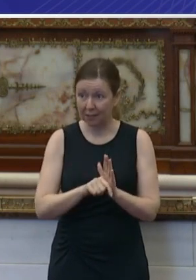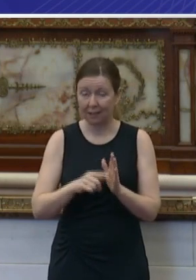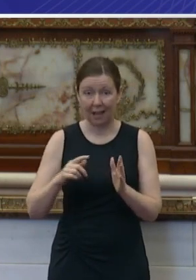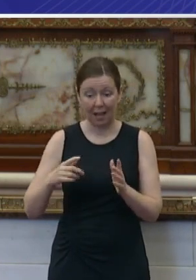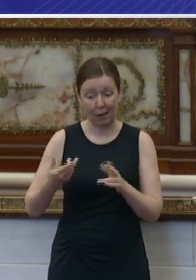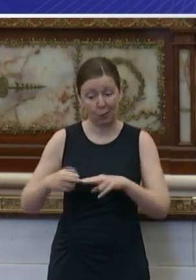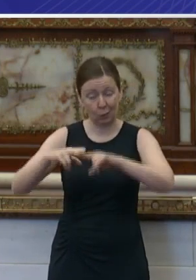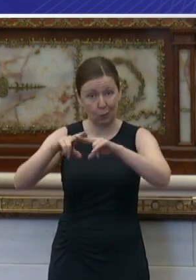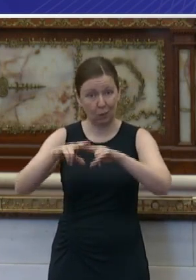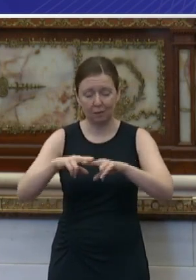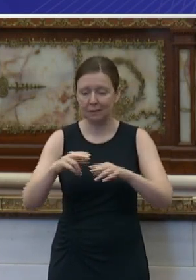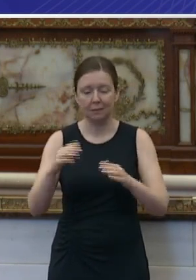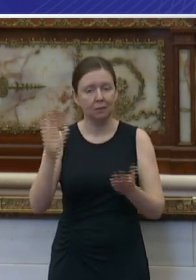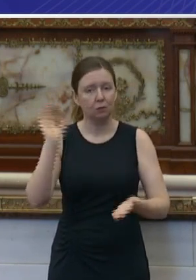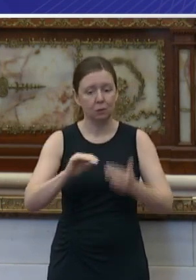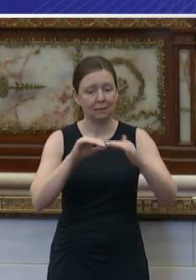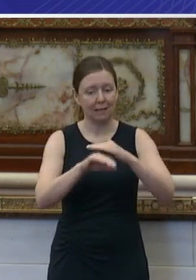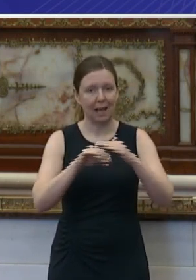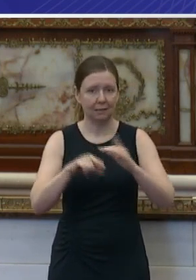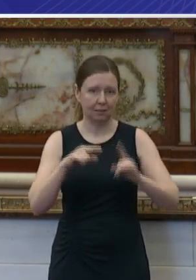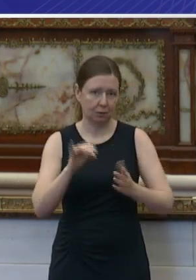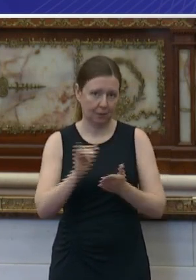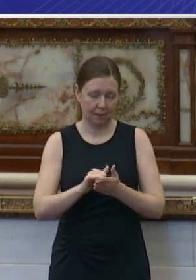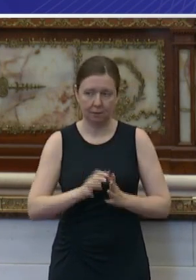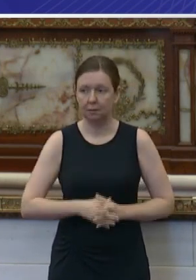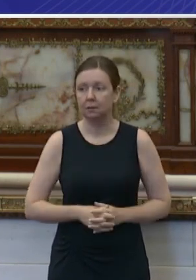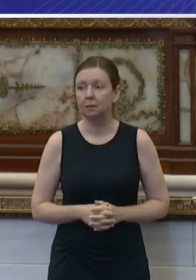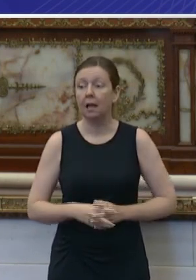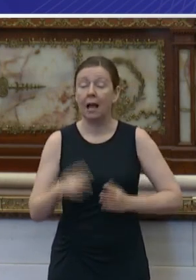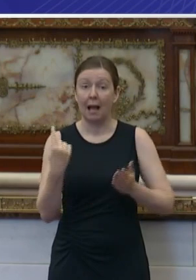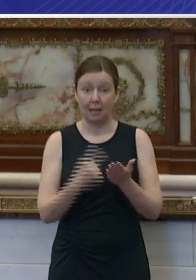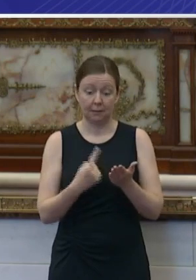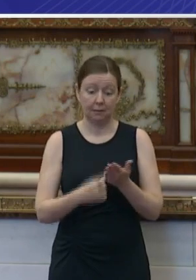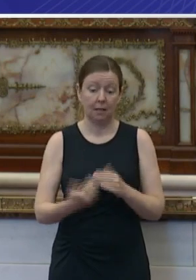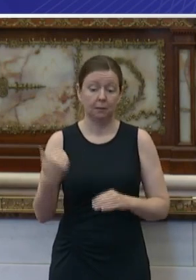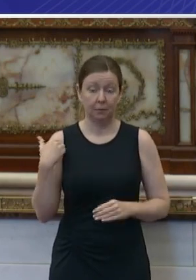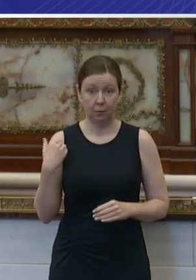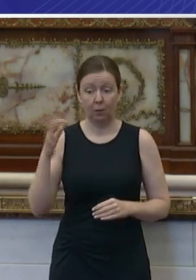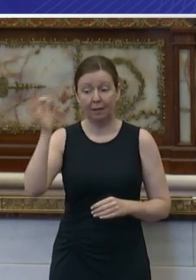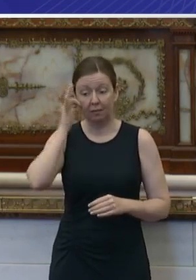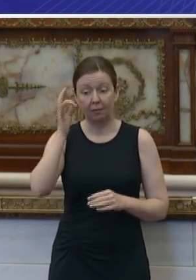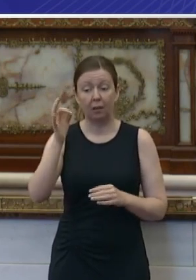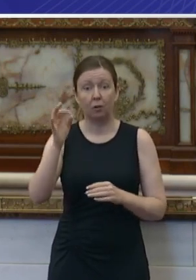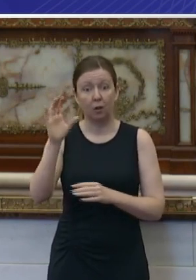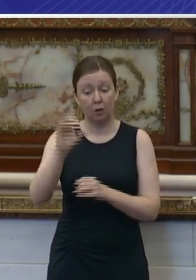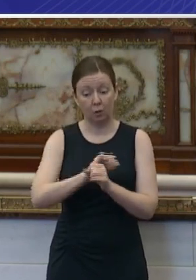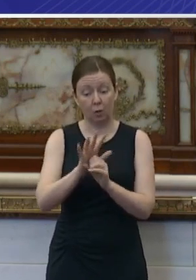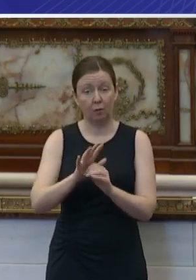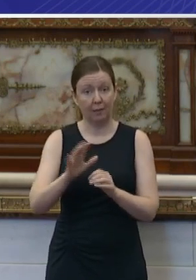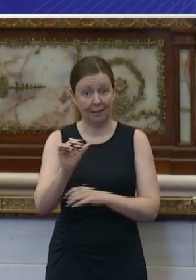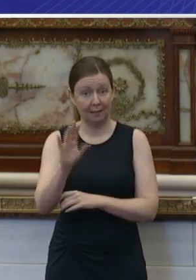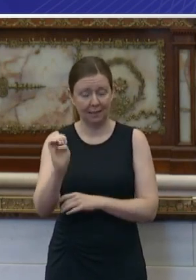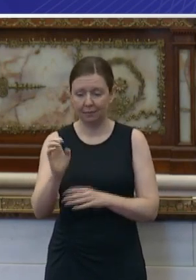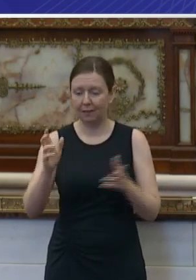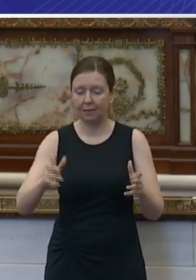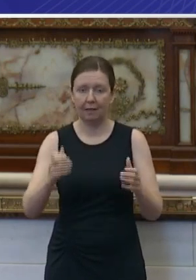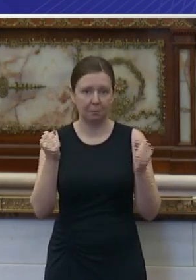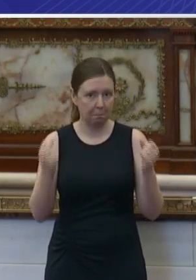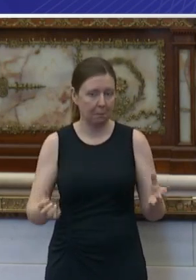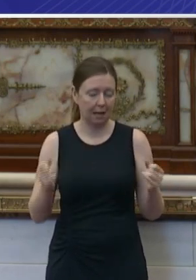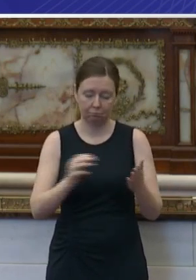requirement reduces access to the leave it provides. As discussed earlier, the federal COVID paid leave provisions have left millions